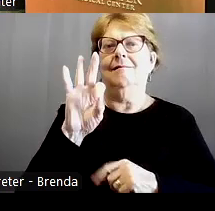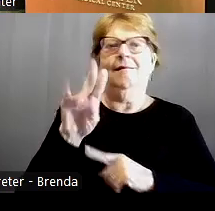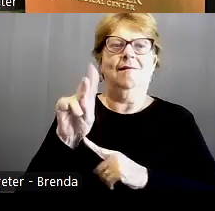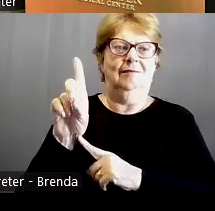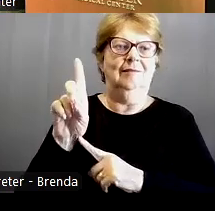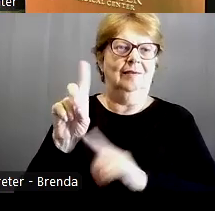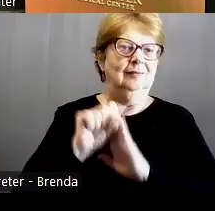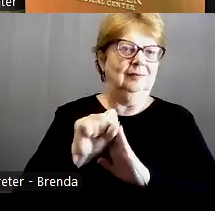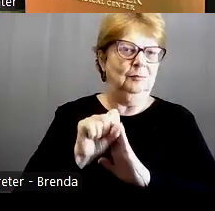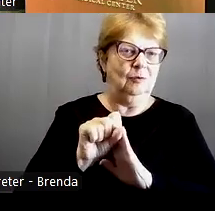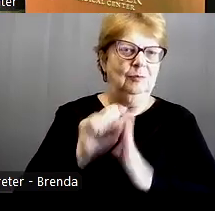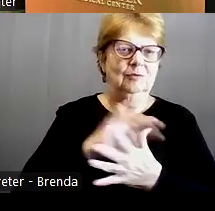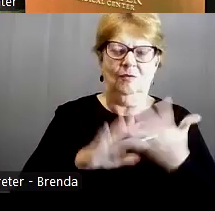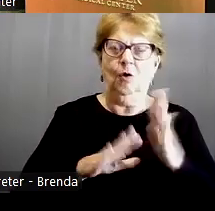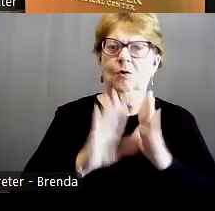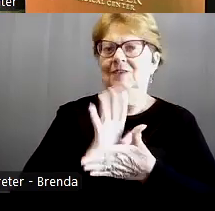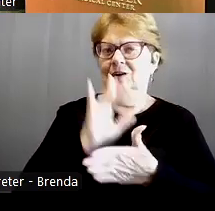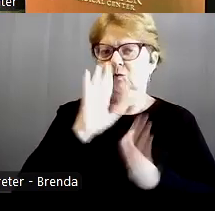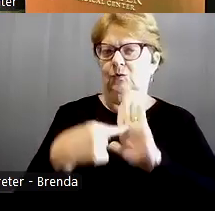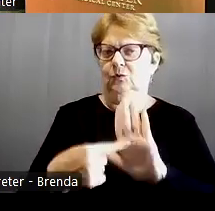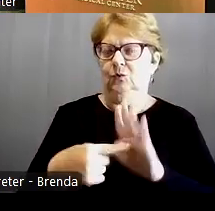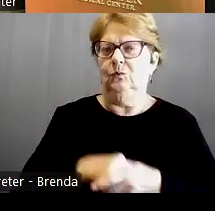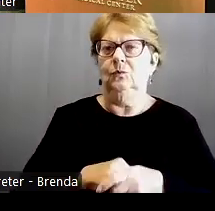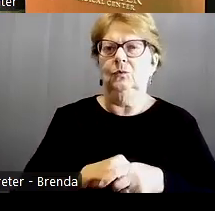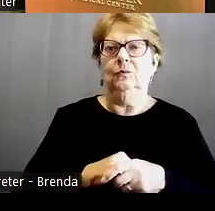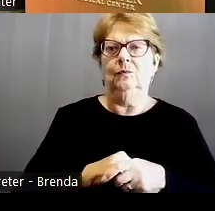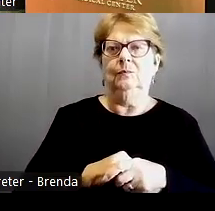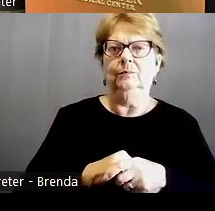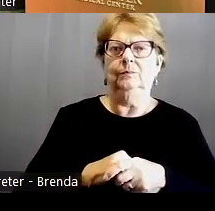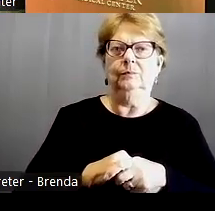symptoms, as these videos will illustrate.